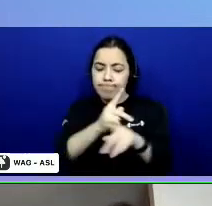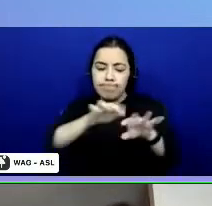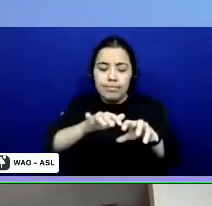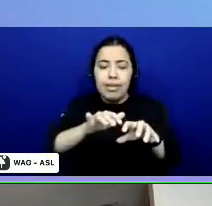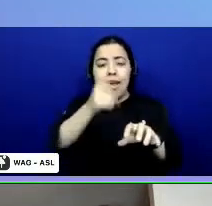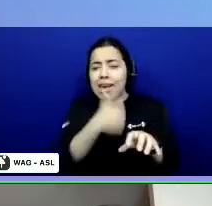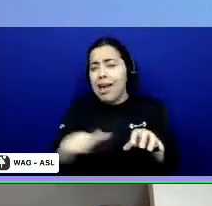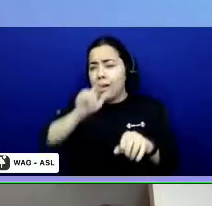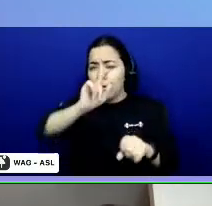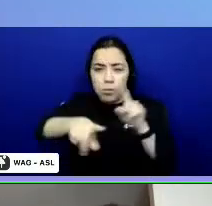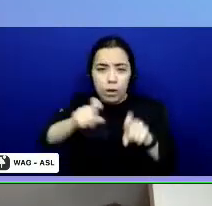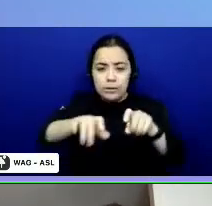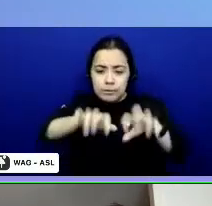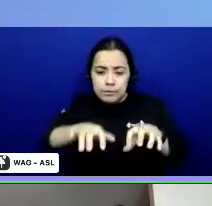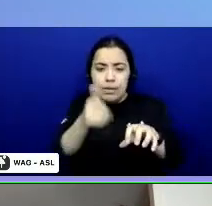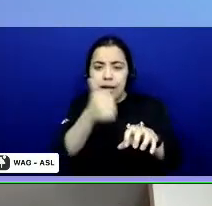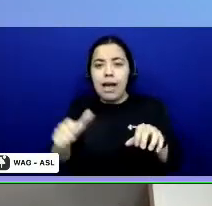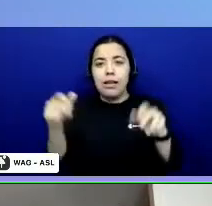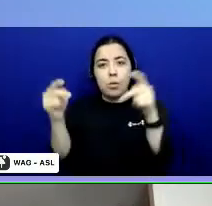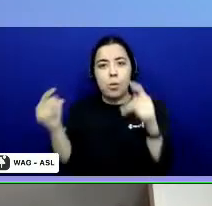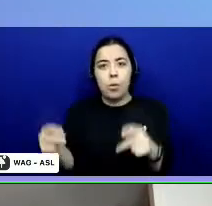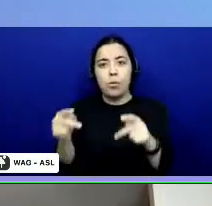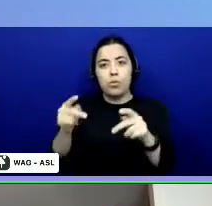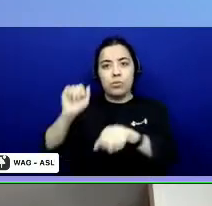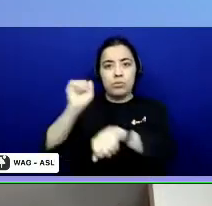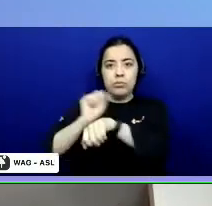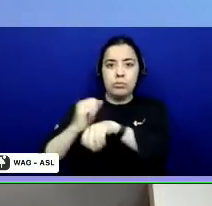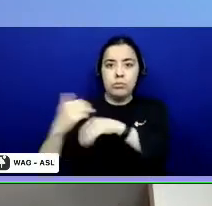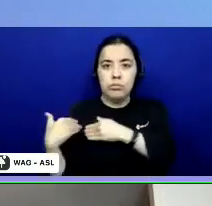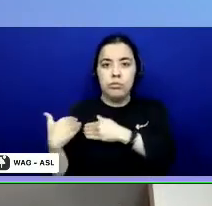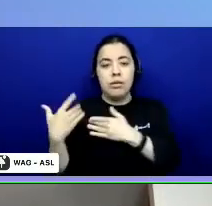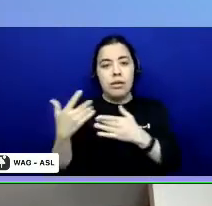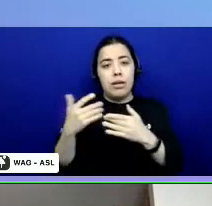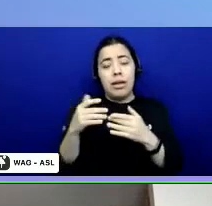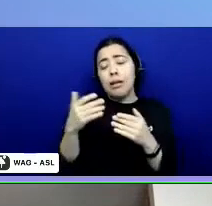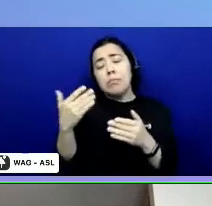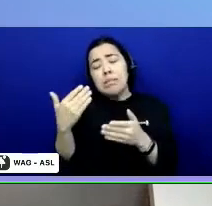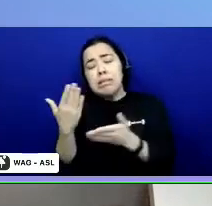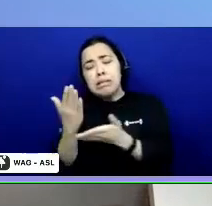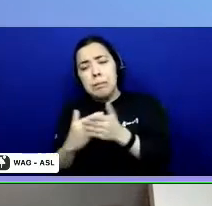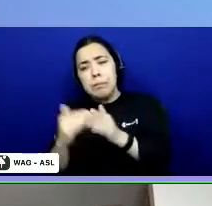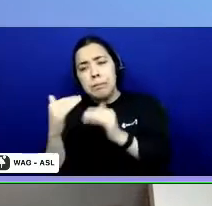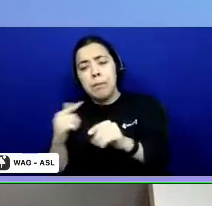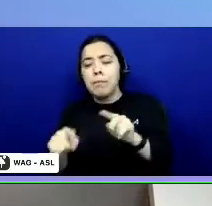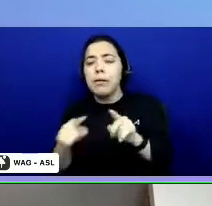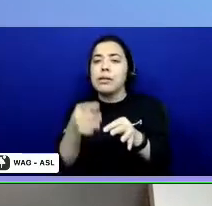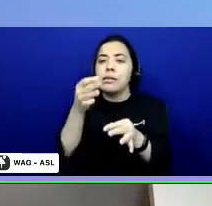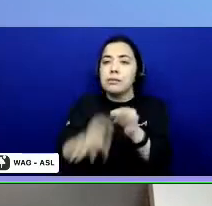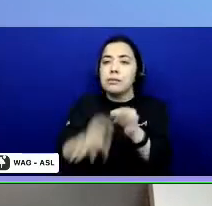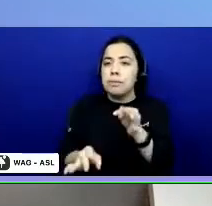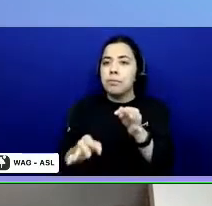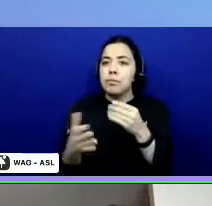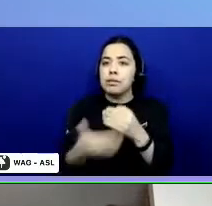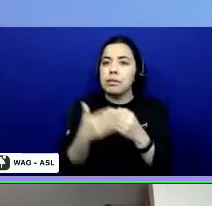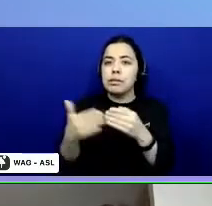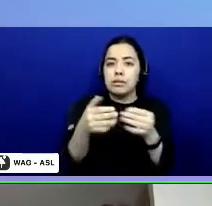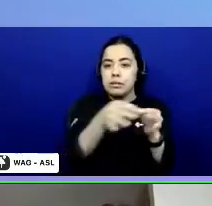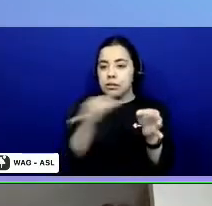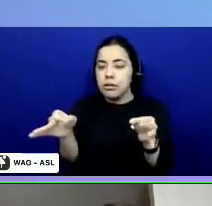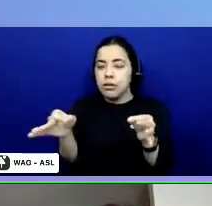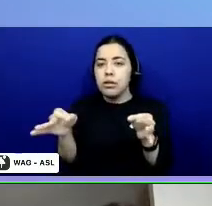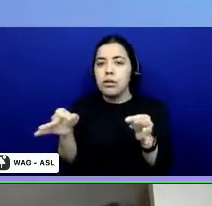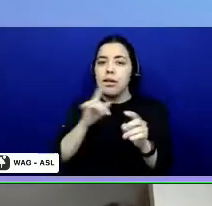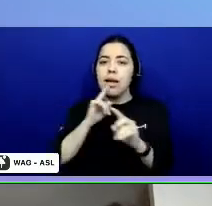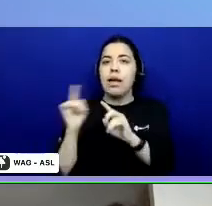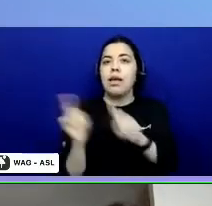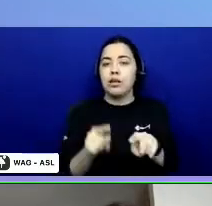task. And with limitations, it will output in very simple and easy to understand form an answer to